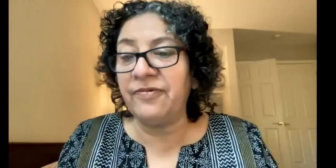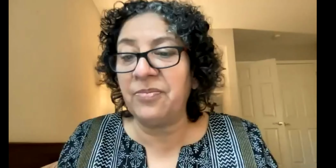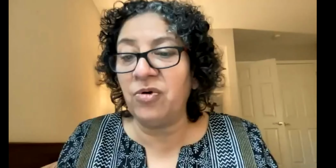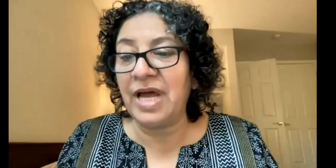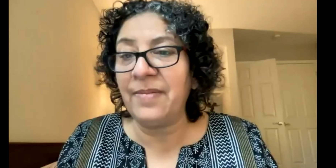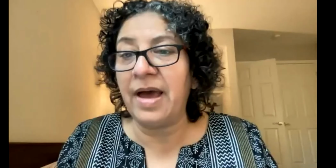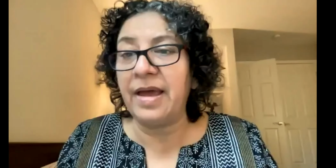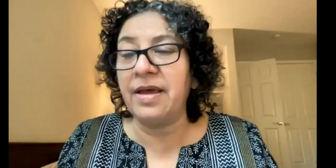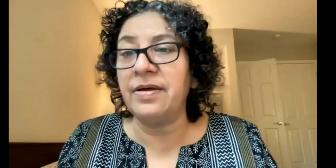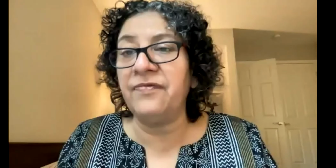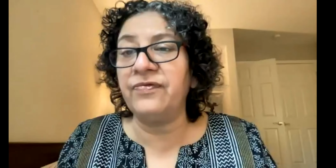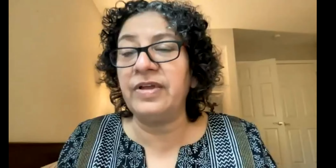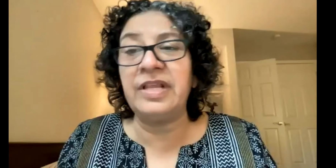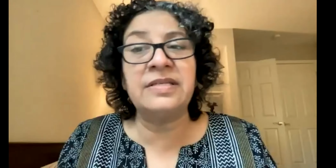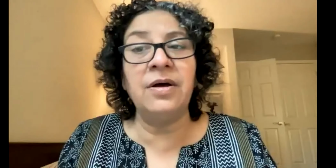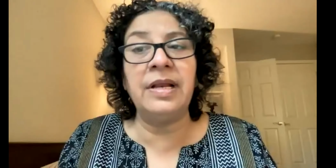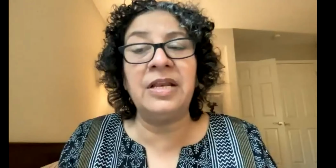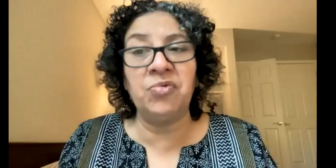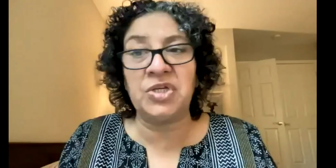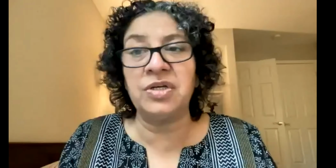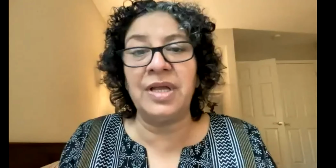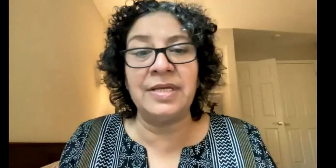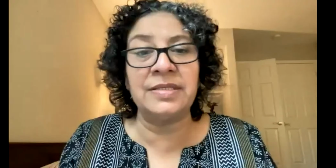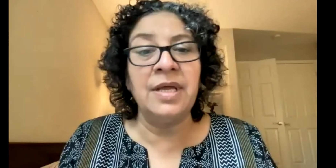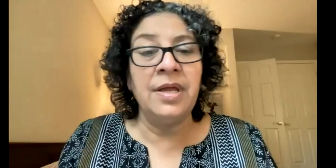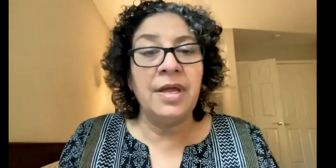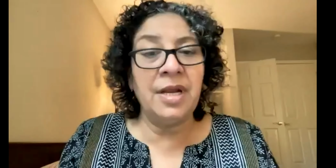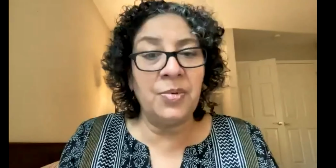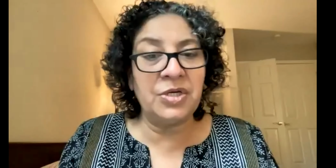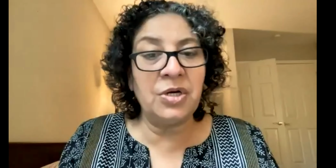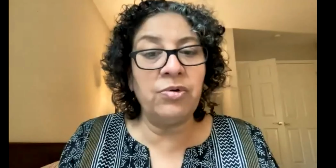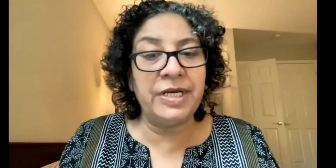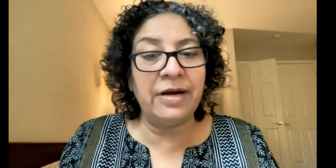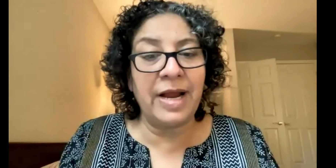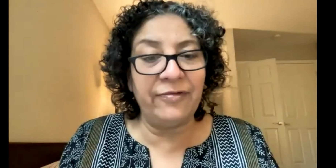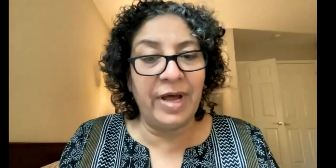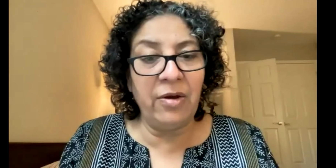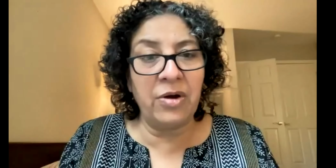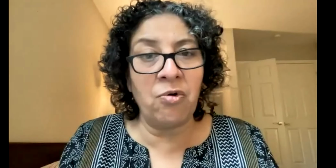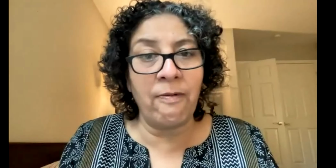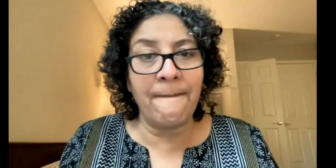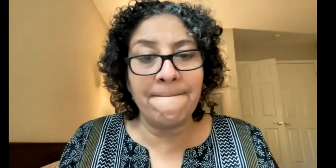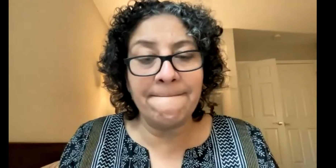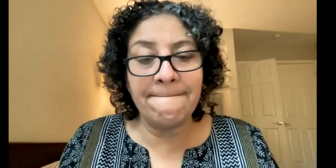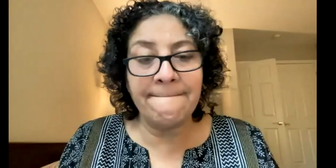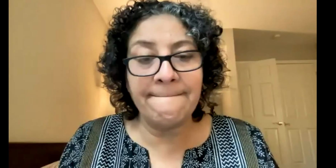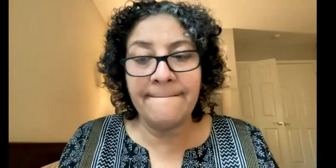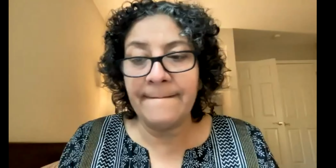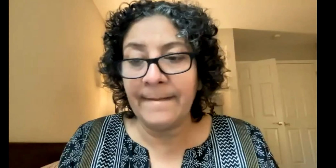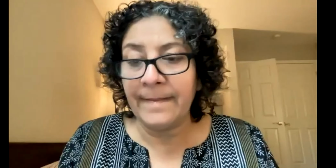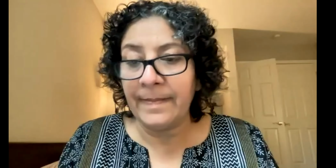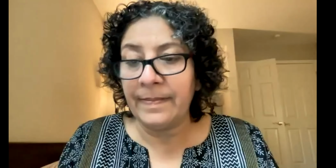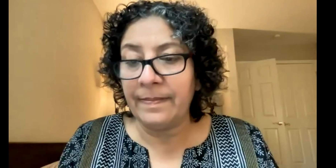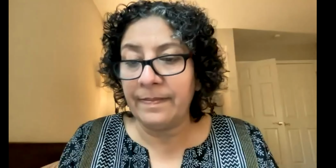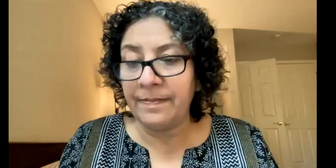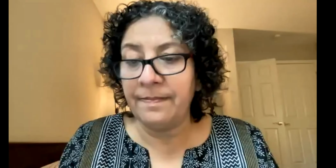repeat it one more time? If this girl in question is in a position to read and write well or no? She's not able